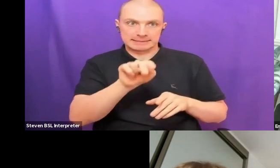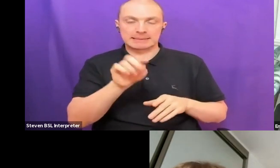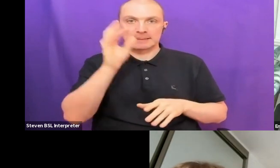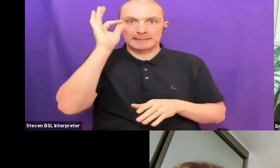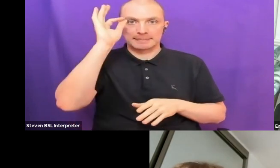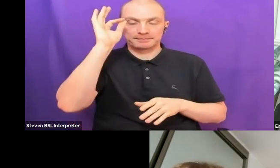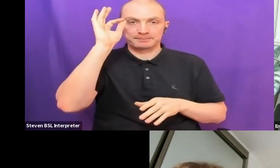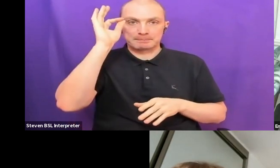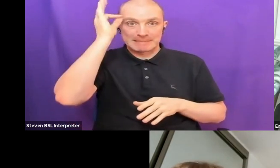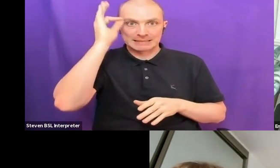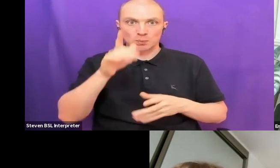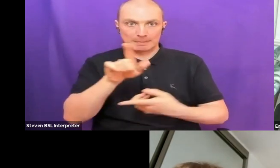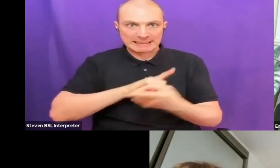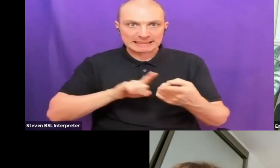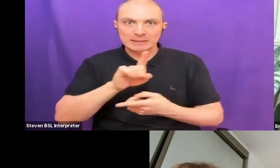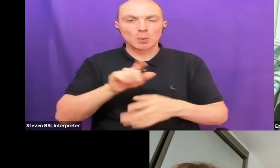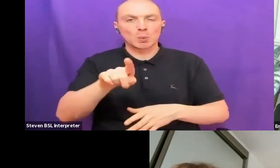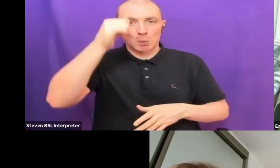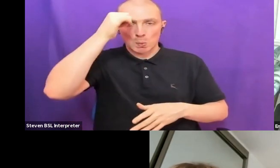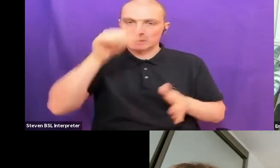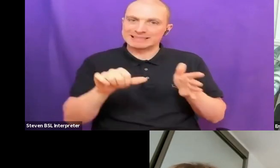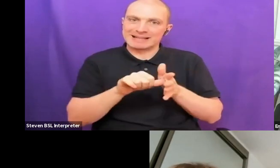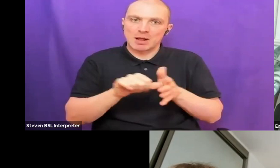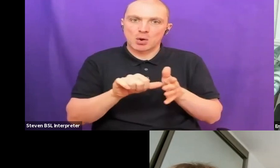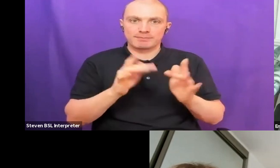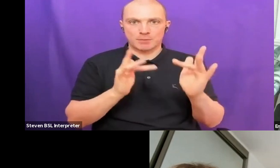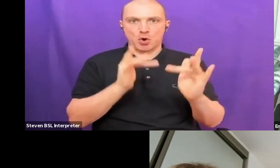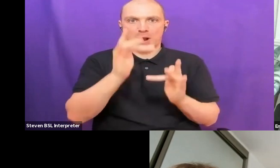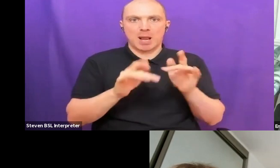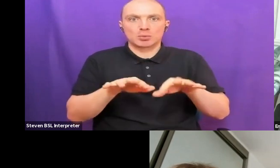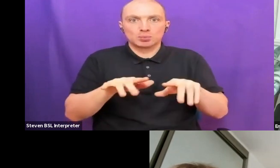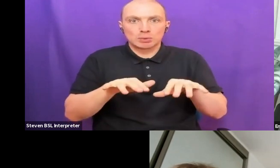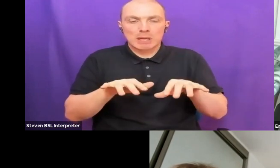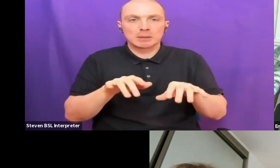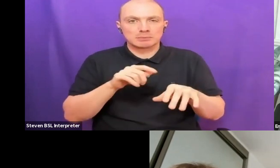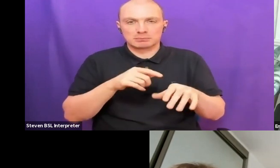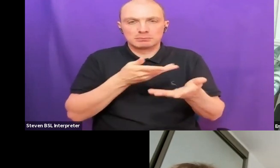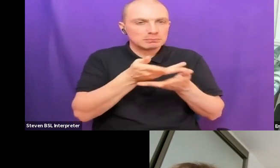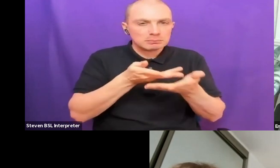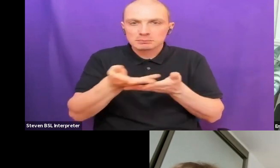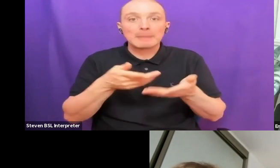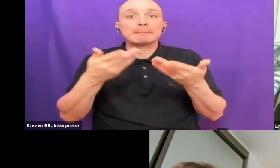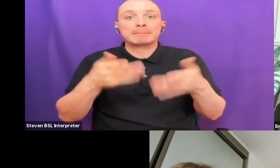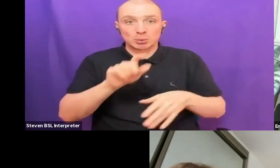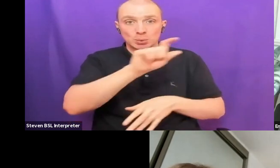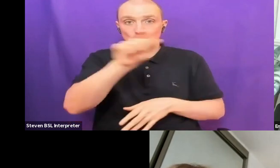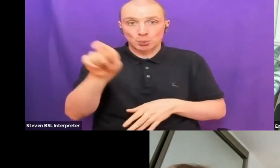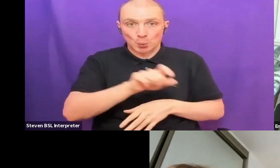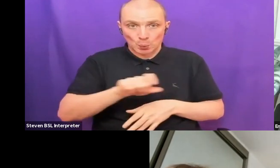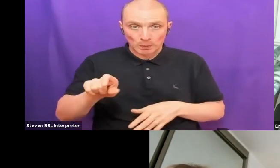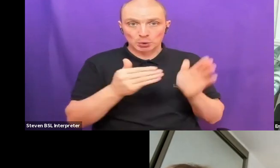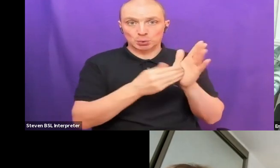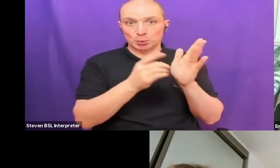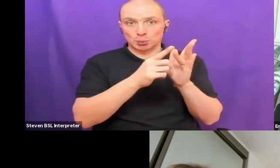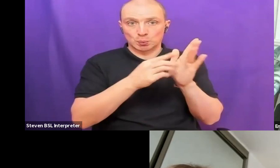at the moment. We've had online sessions as well, so Zoom meetings which have taken